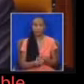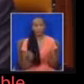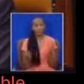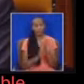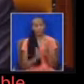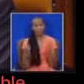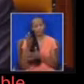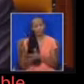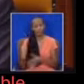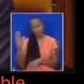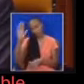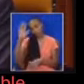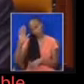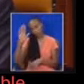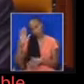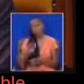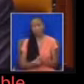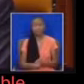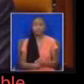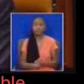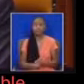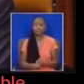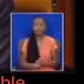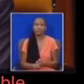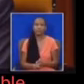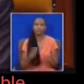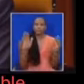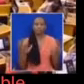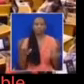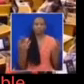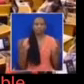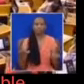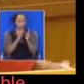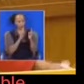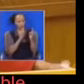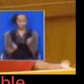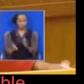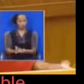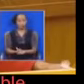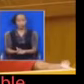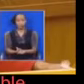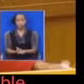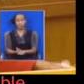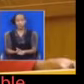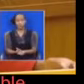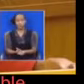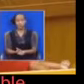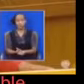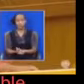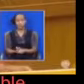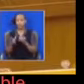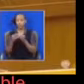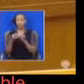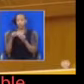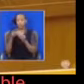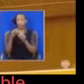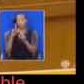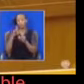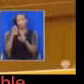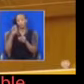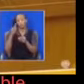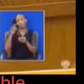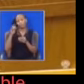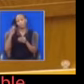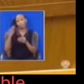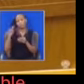people? This constitution says all of us are South members. African. Comrade Terra,